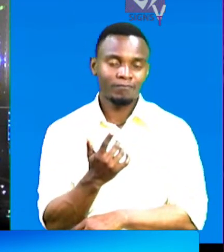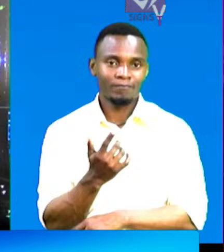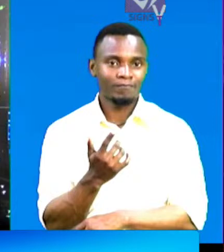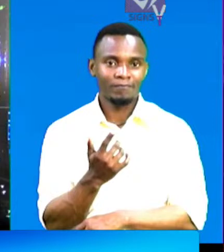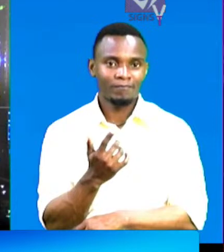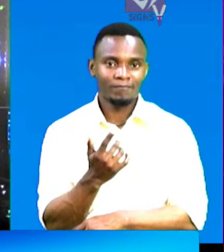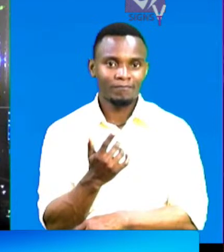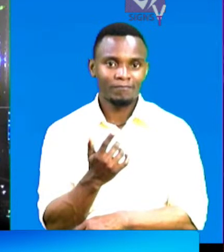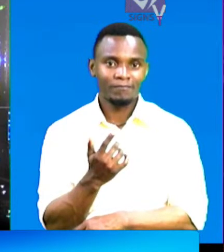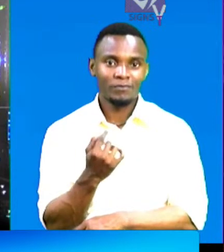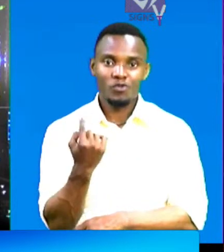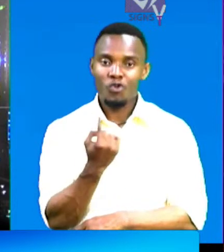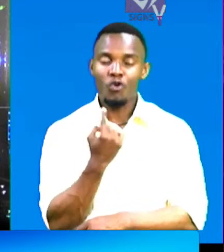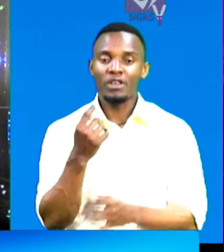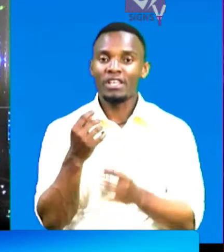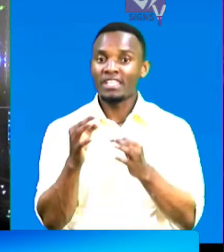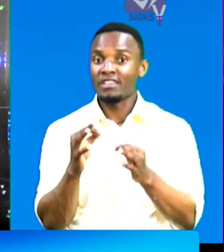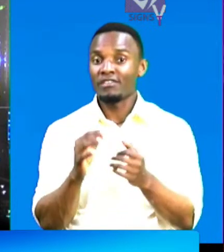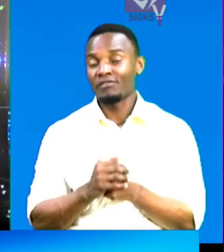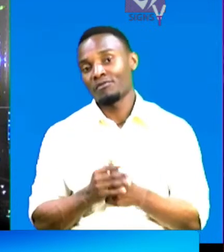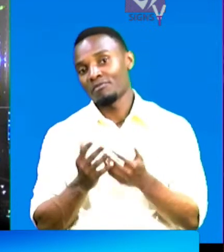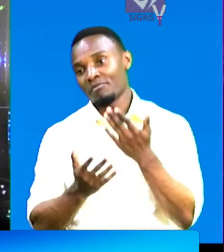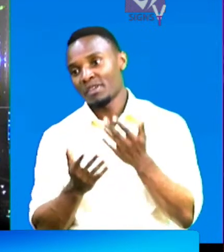unless your gadget